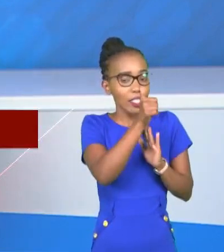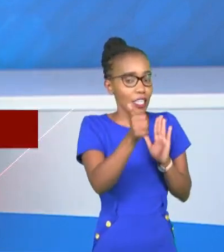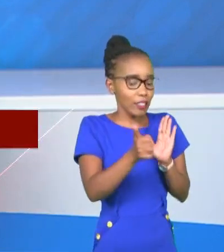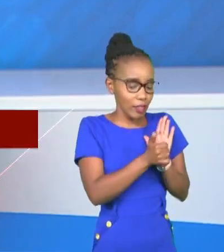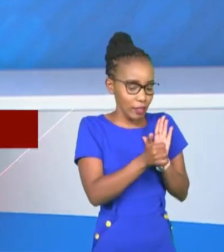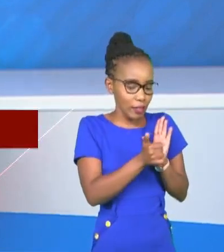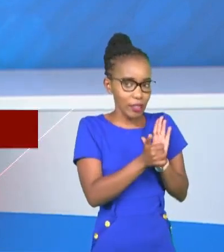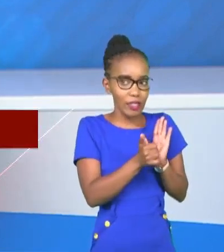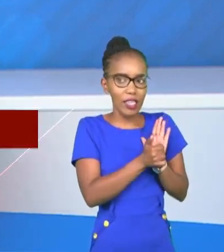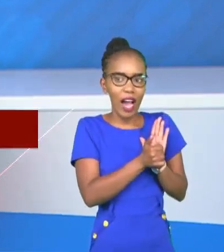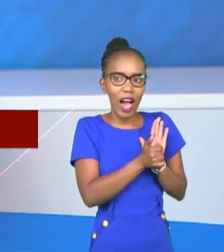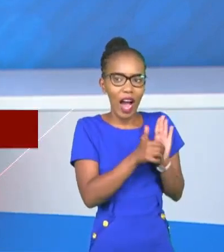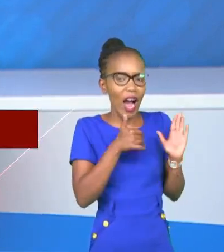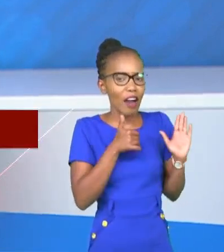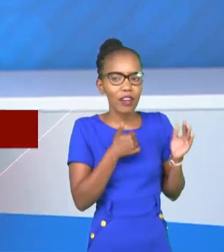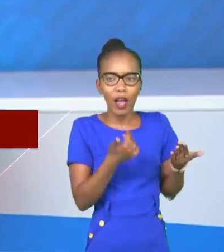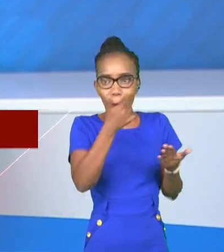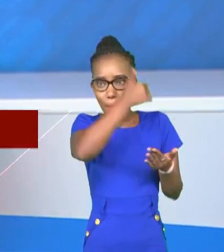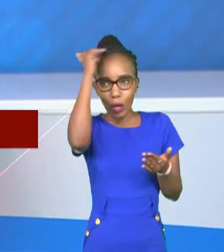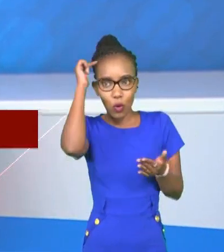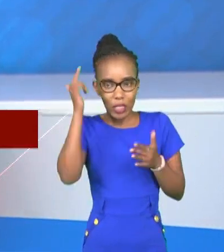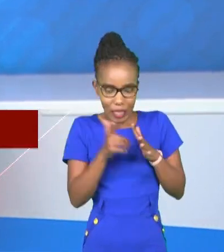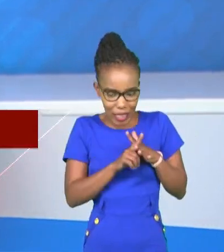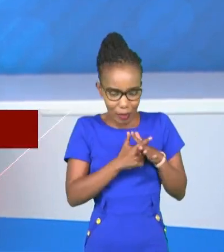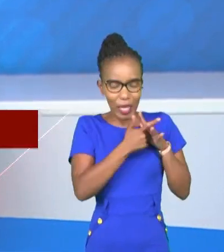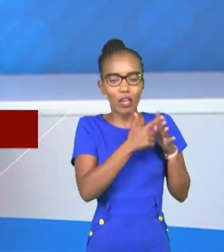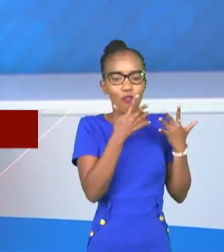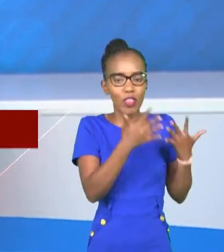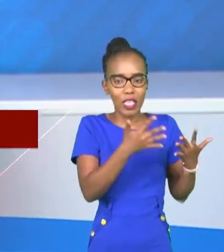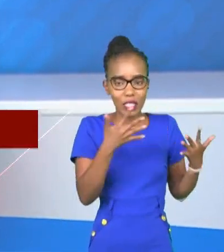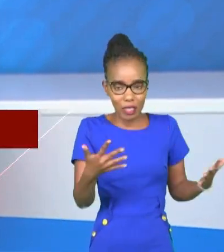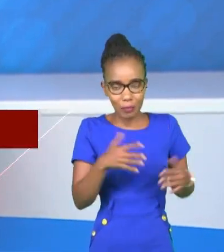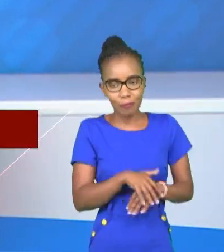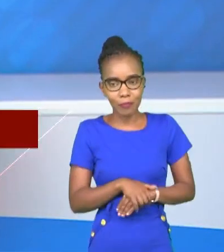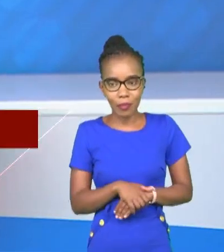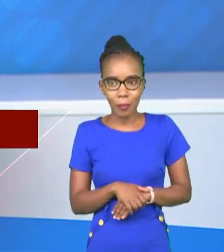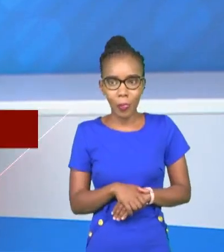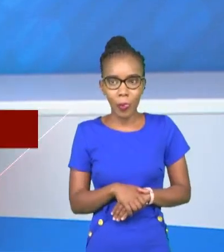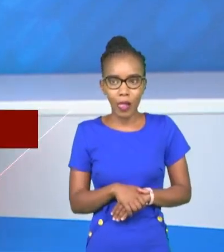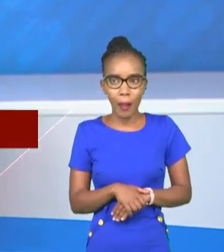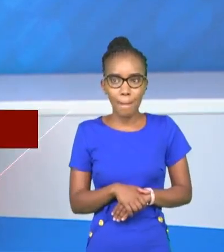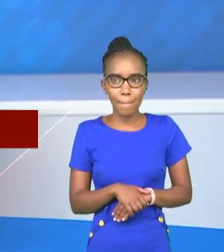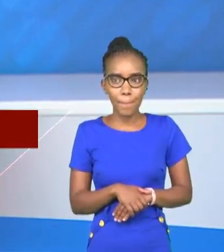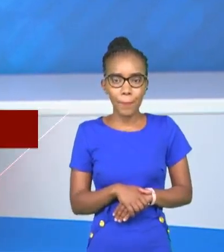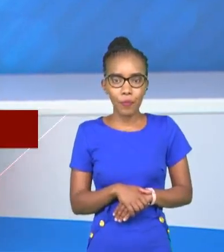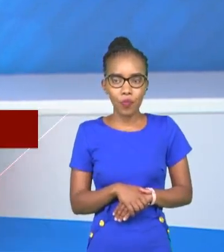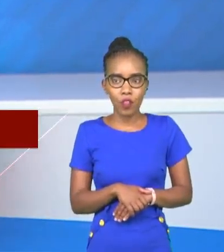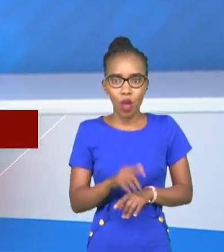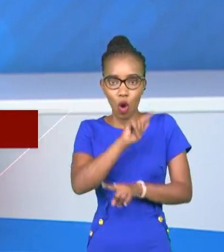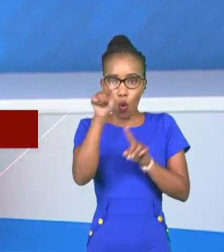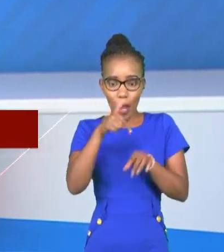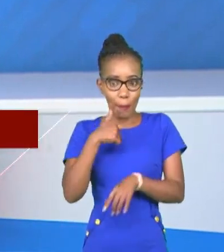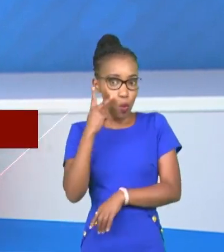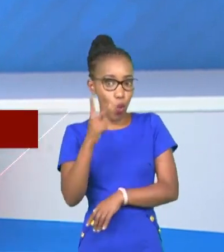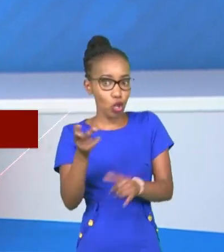What because is your manifesto this like? This is now the beginning of things now. We are arranging also, like when I was watching news